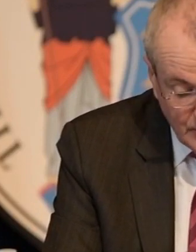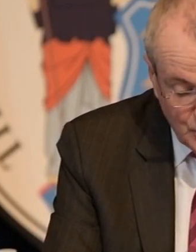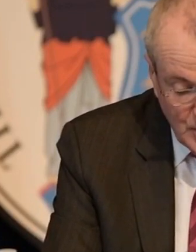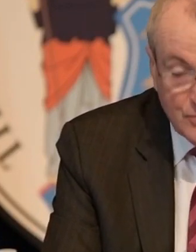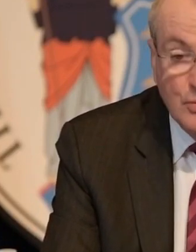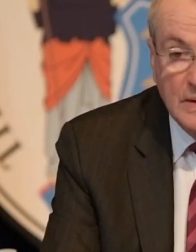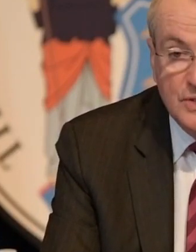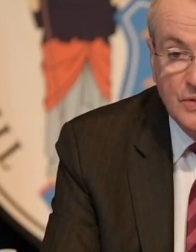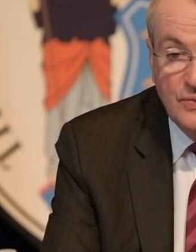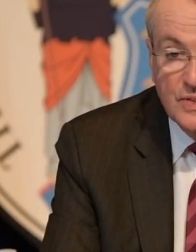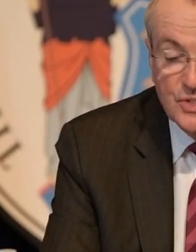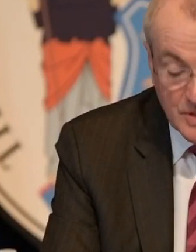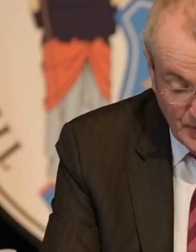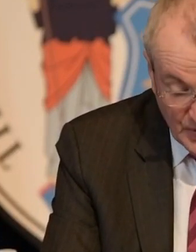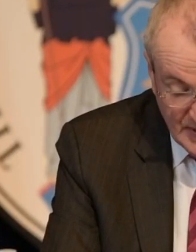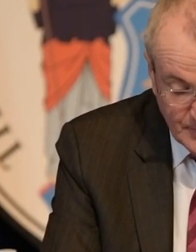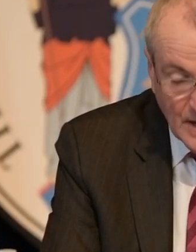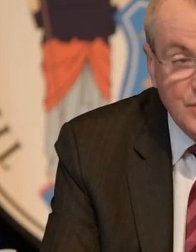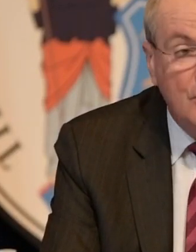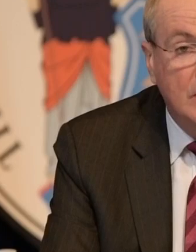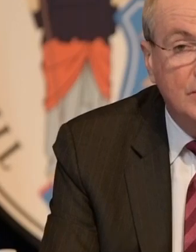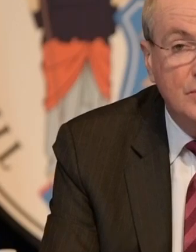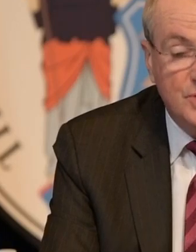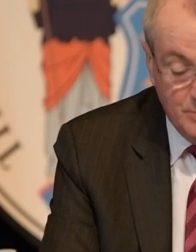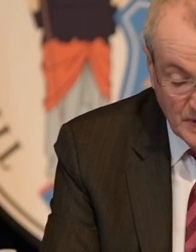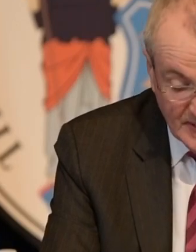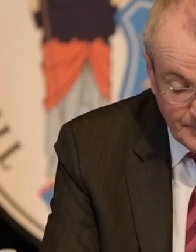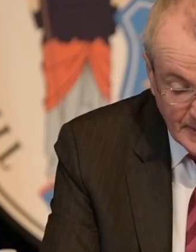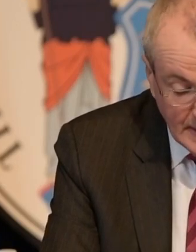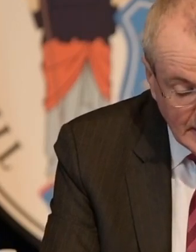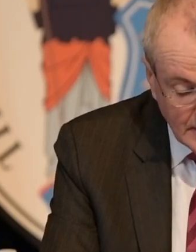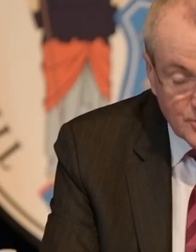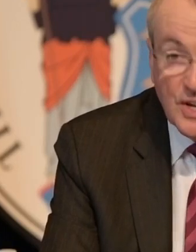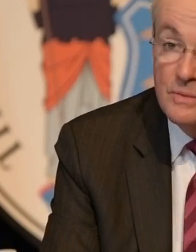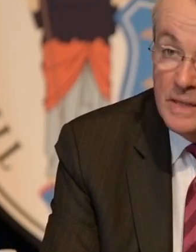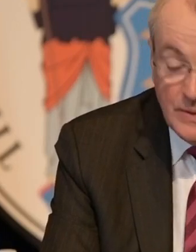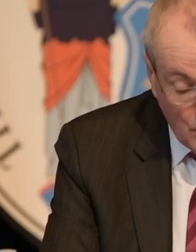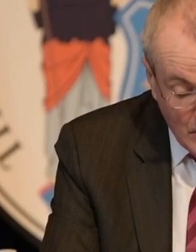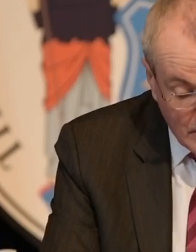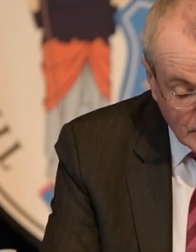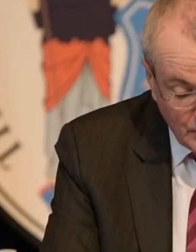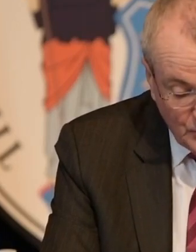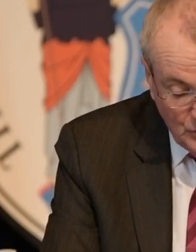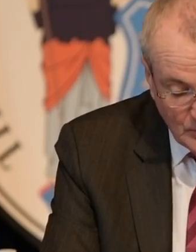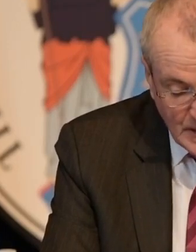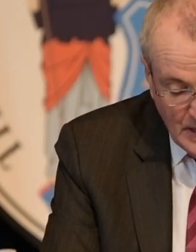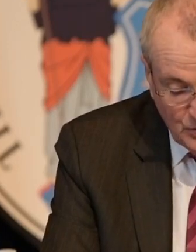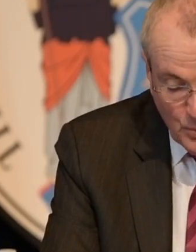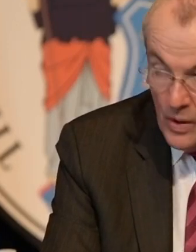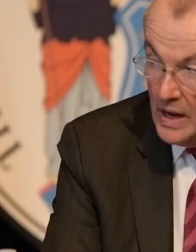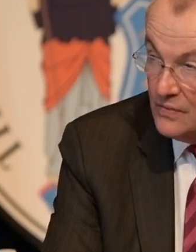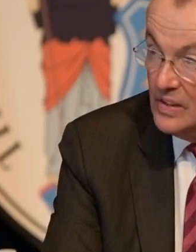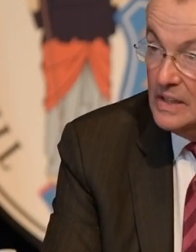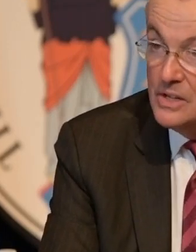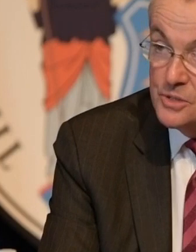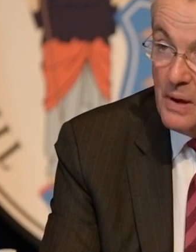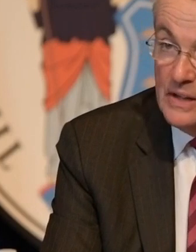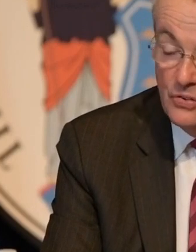have achieved relative stability. I say relative stability. This doesn't mean that we aren't going to see some days with